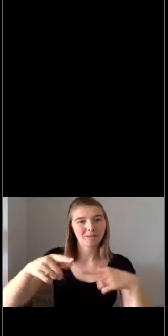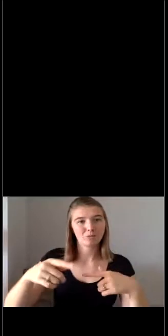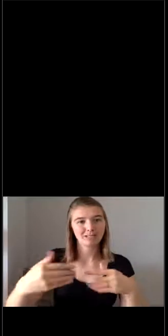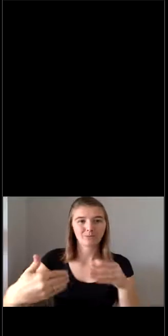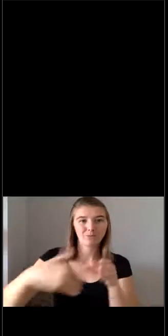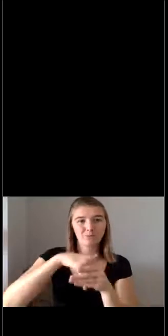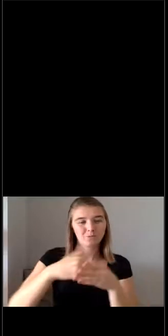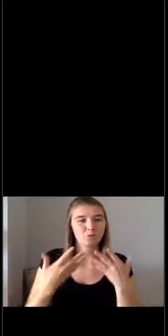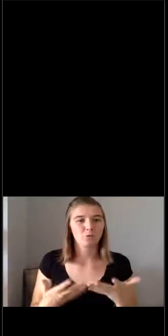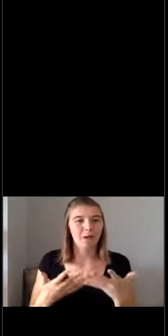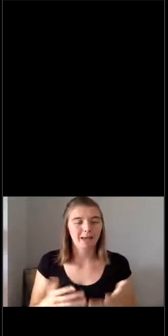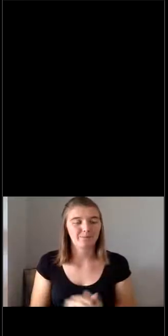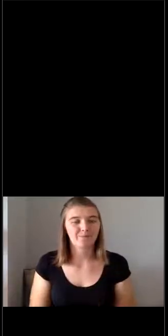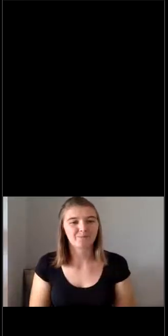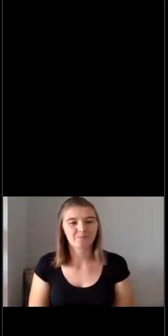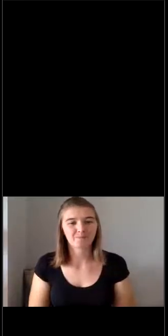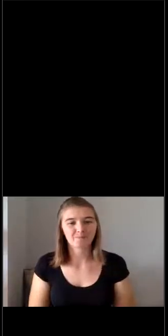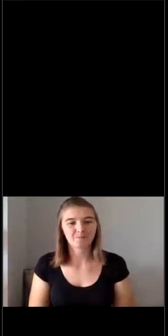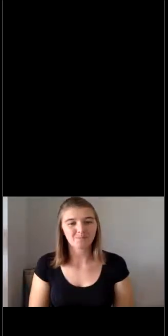session later on. Thank you.